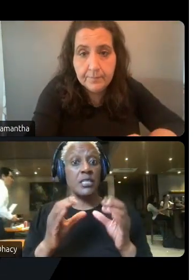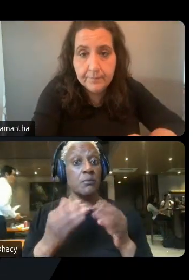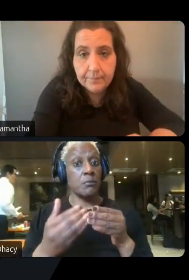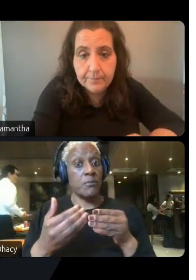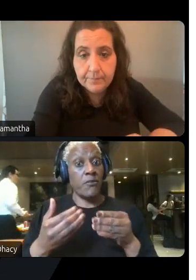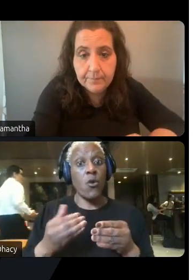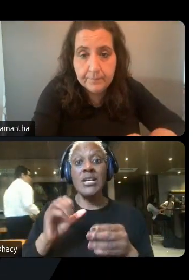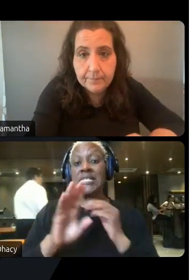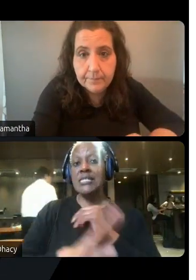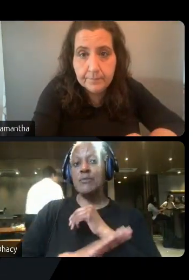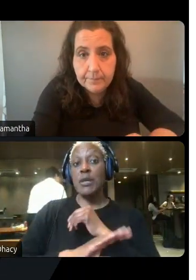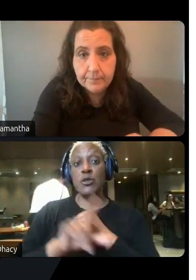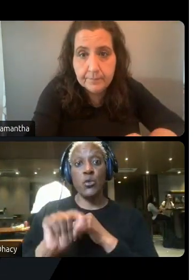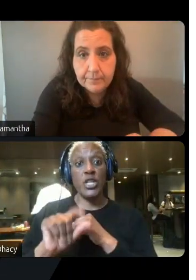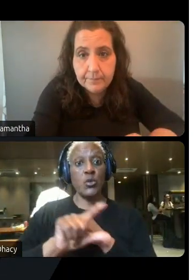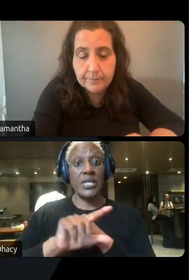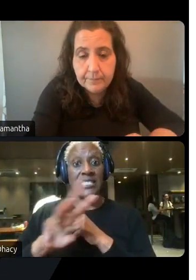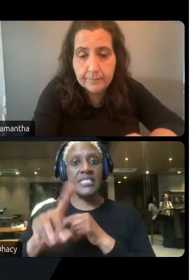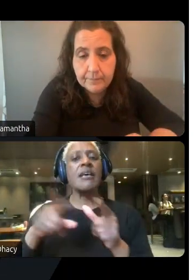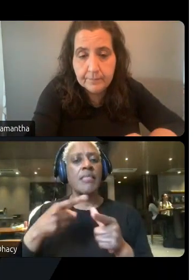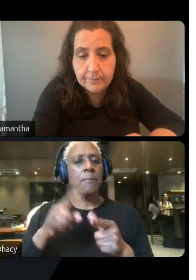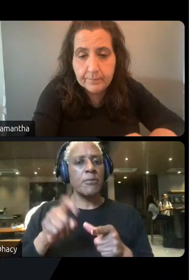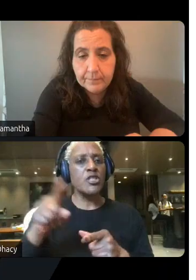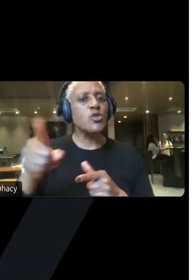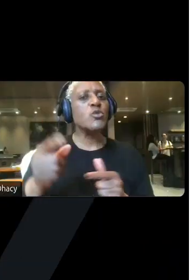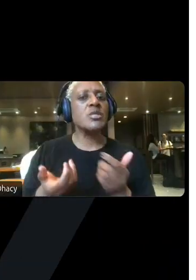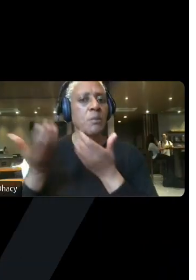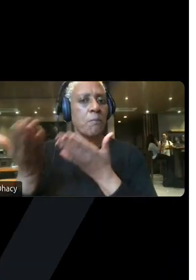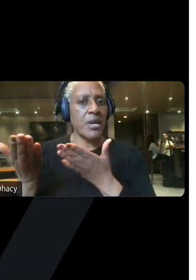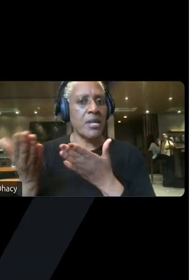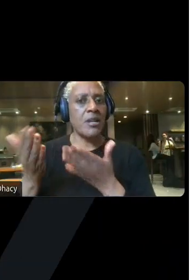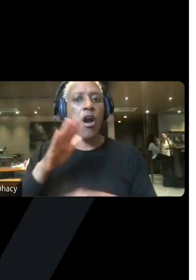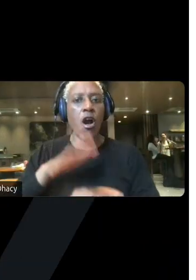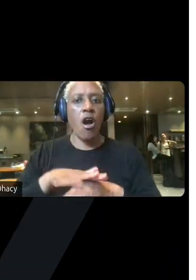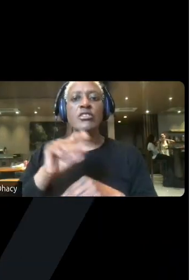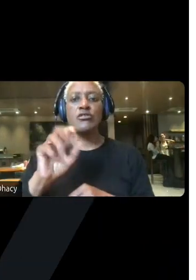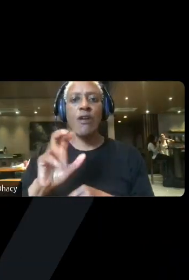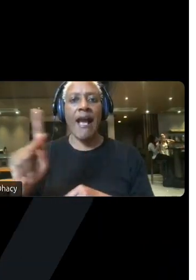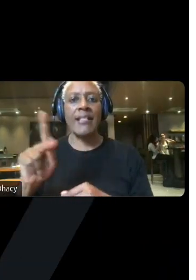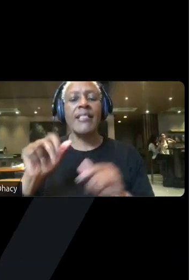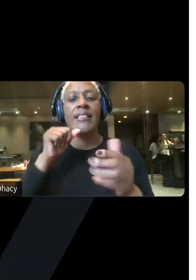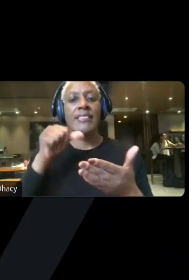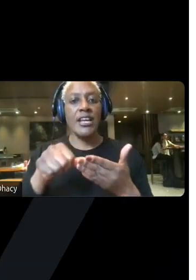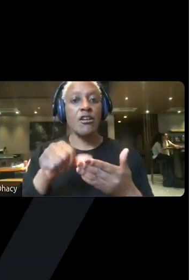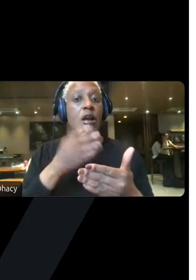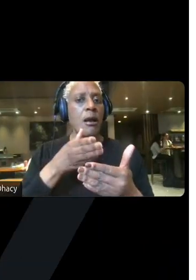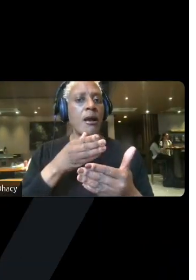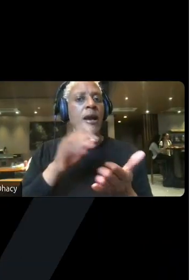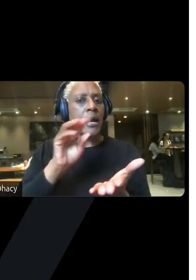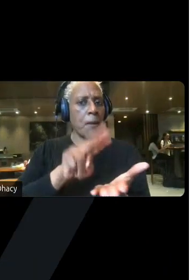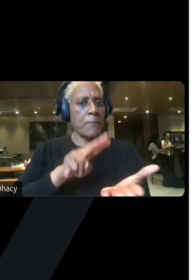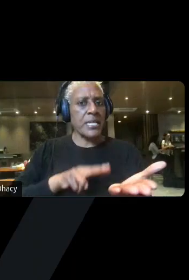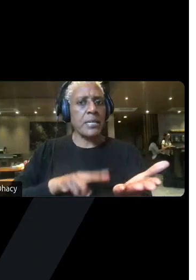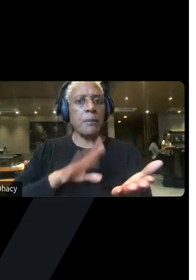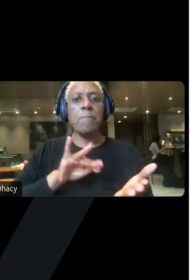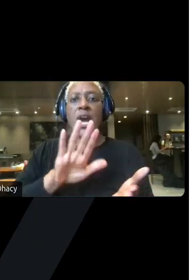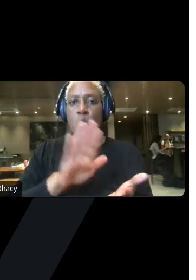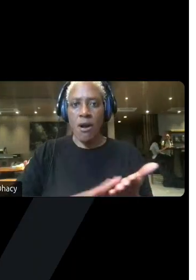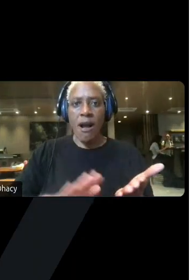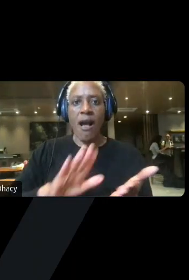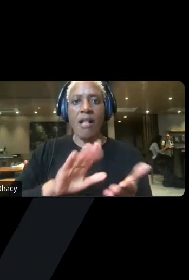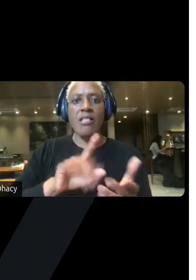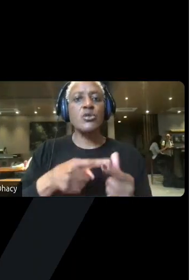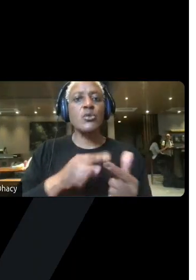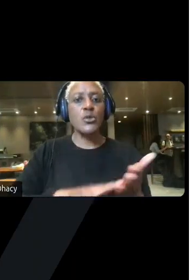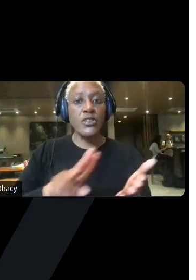must submit an on-track letter completed by your college or university. Okay, so you can scan the right